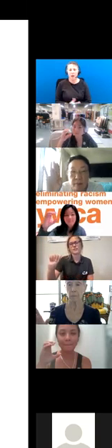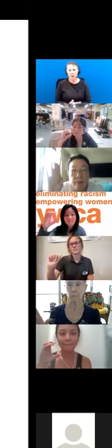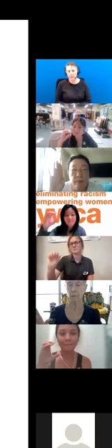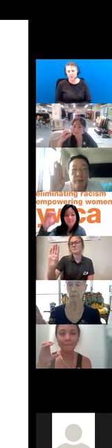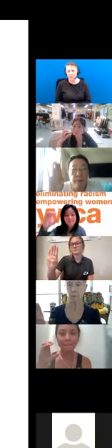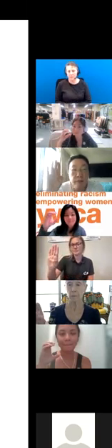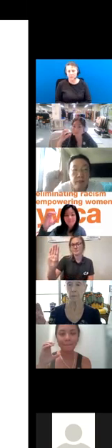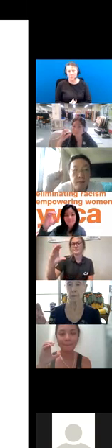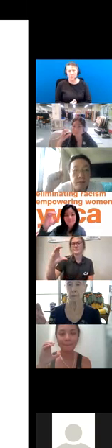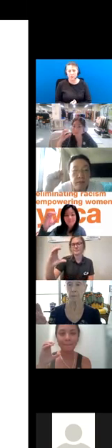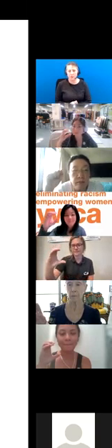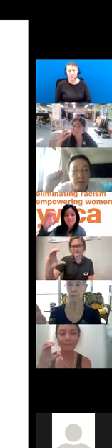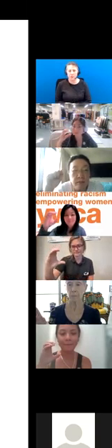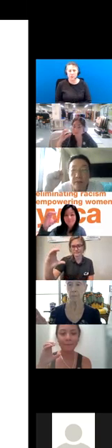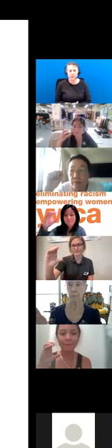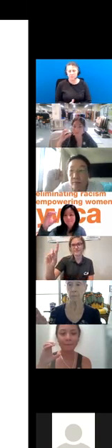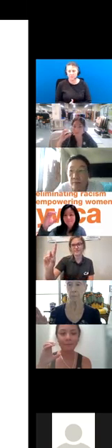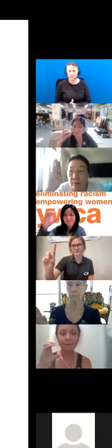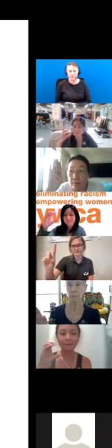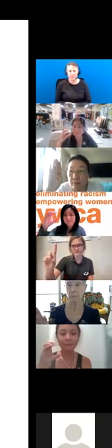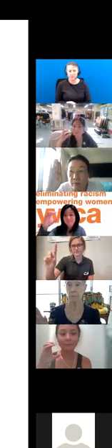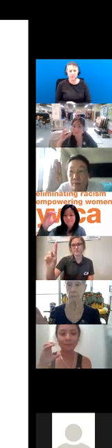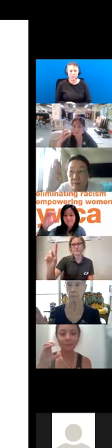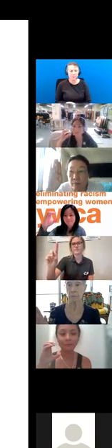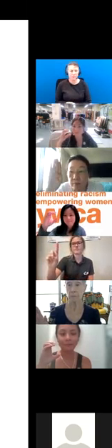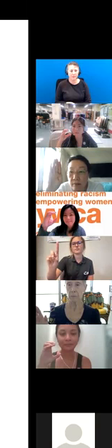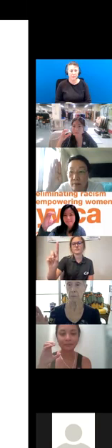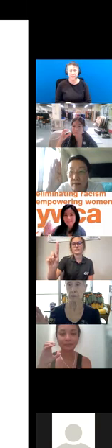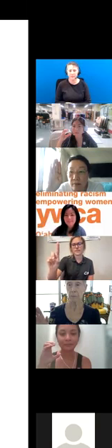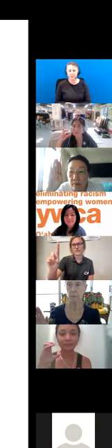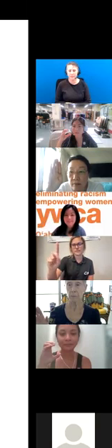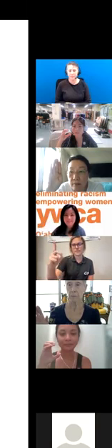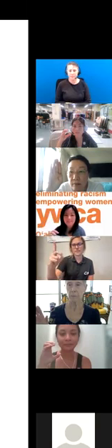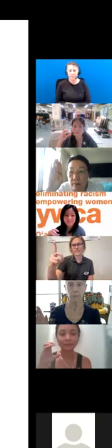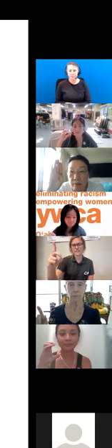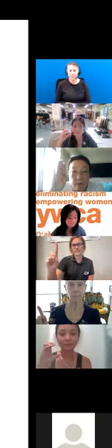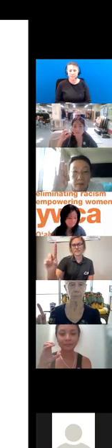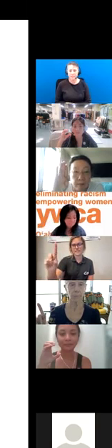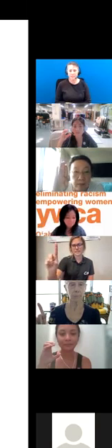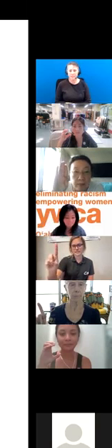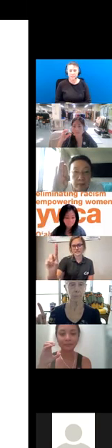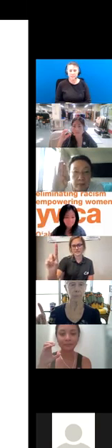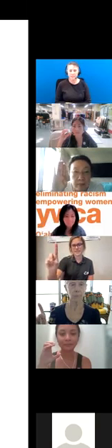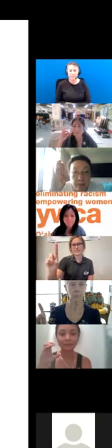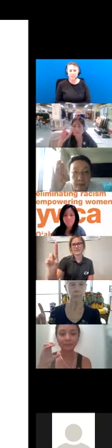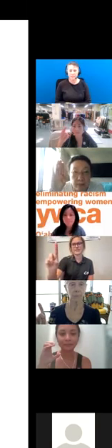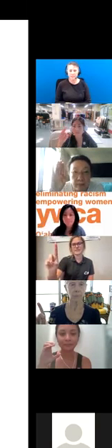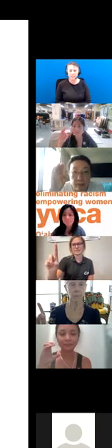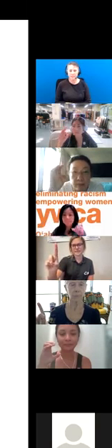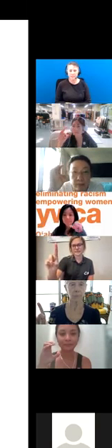So I'm right-handed, so I use my right. But if you're left-handed, you can use your left hand. This is D. This